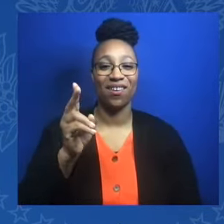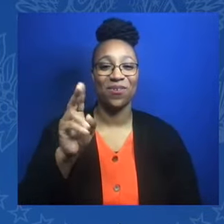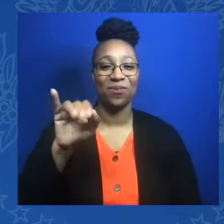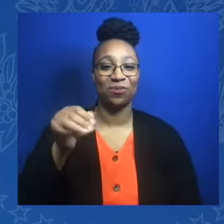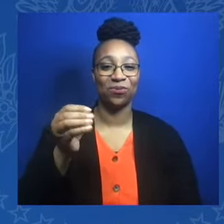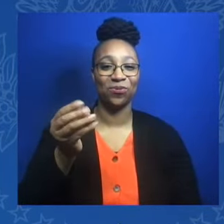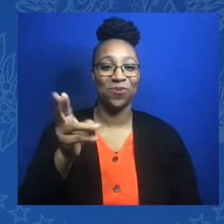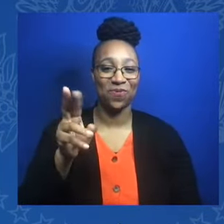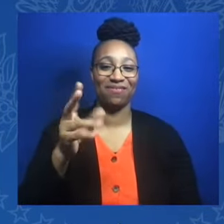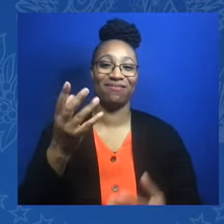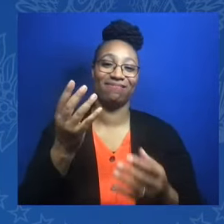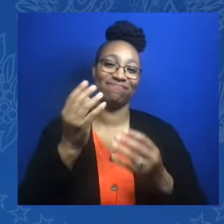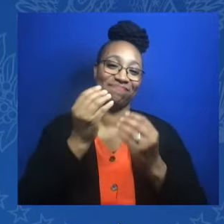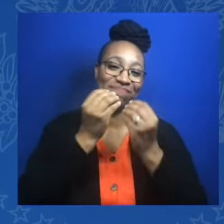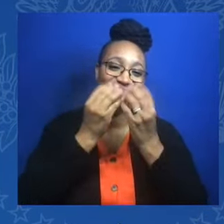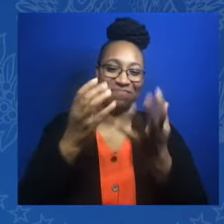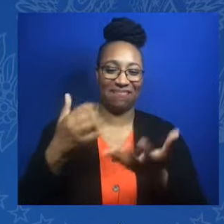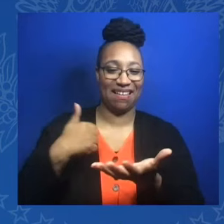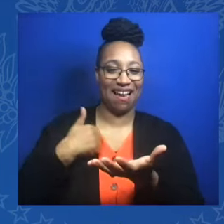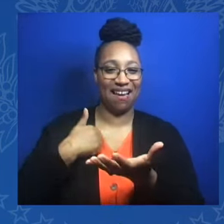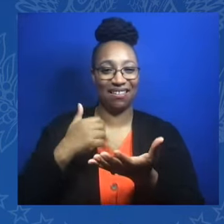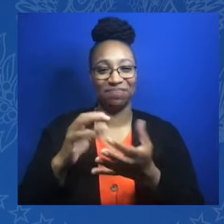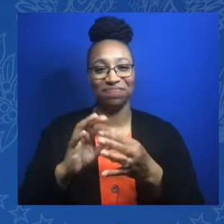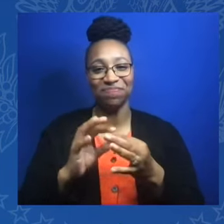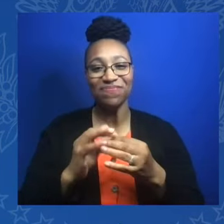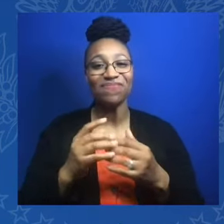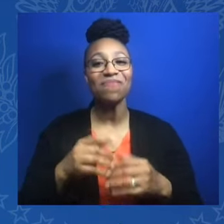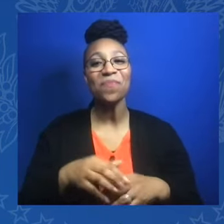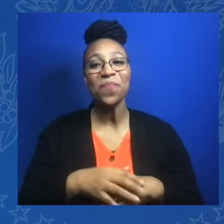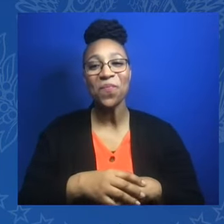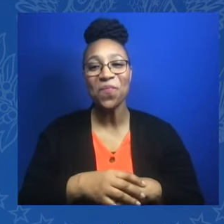I took 4 years of French in school.